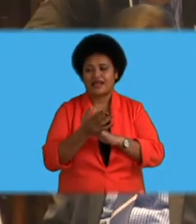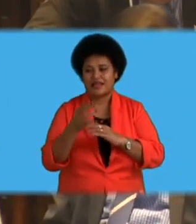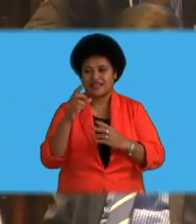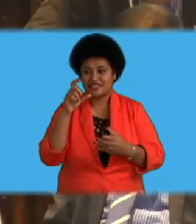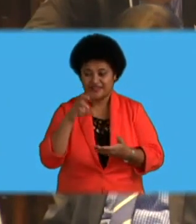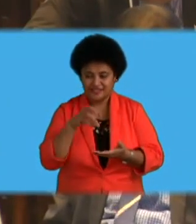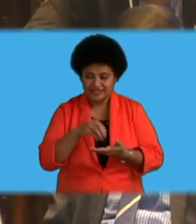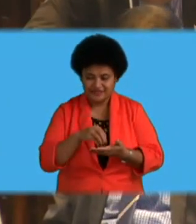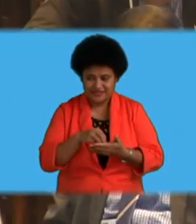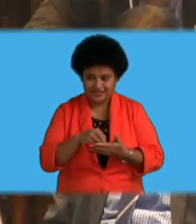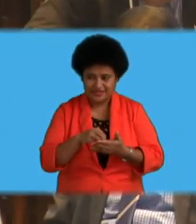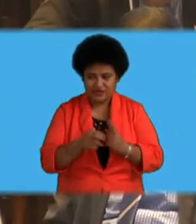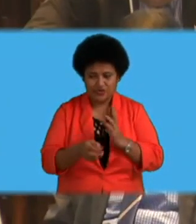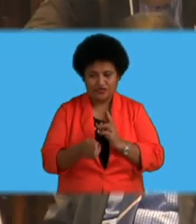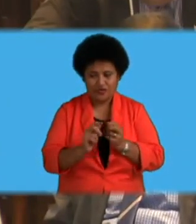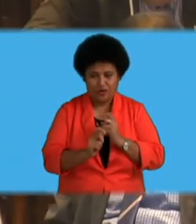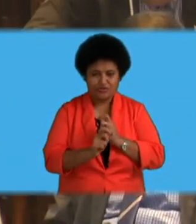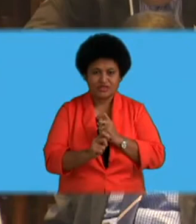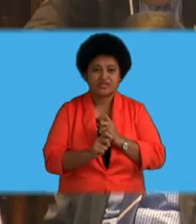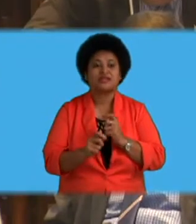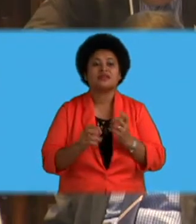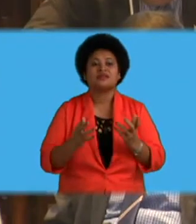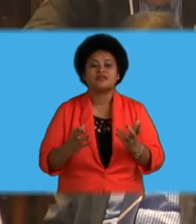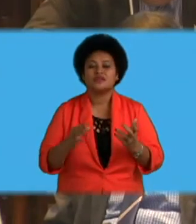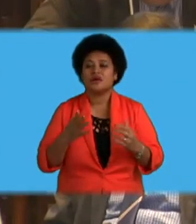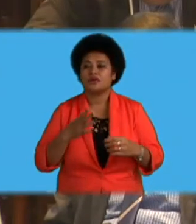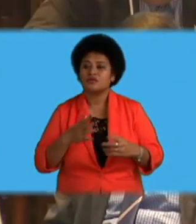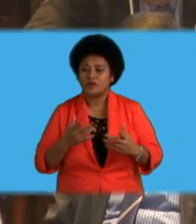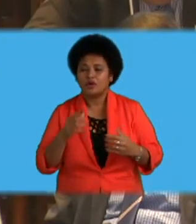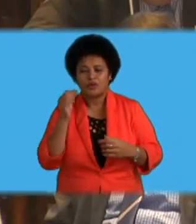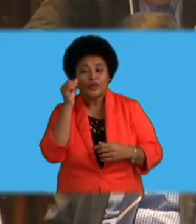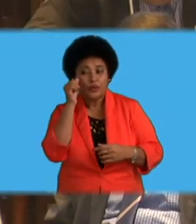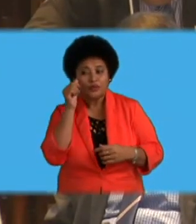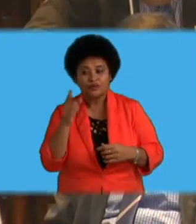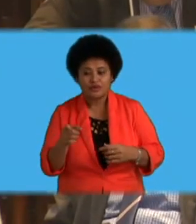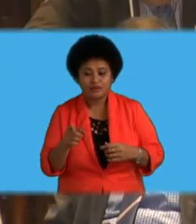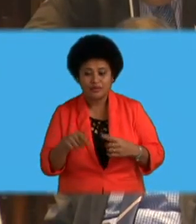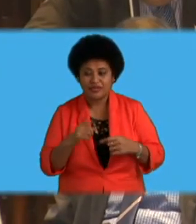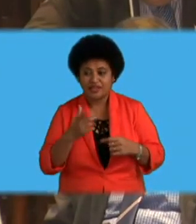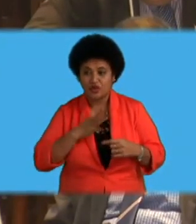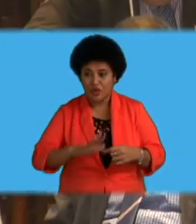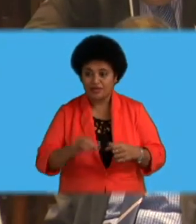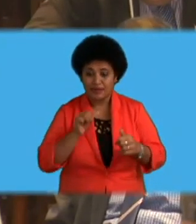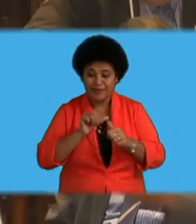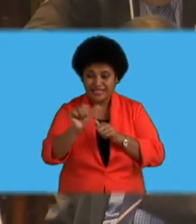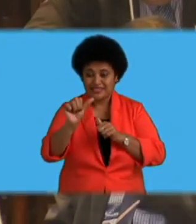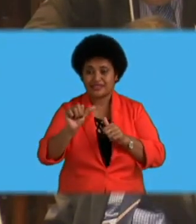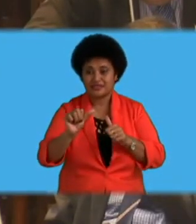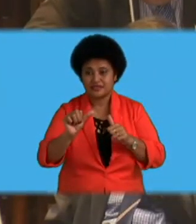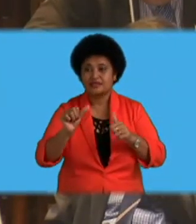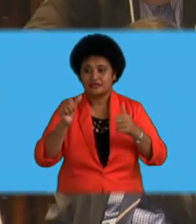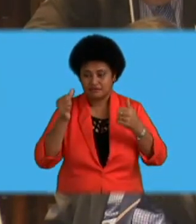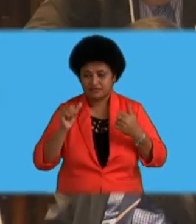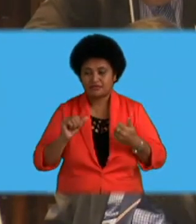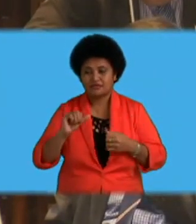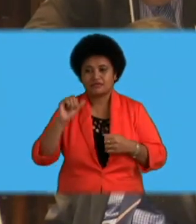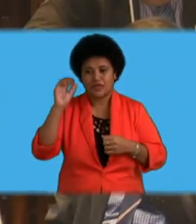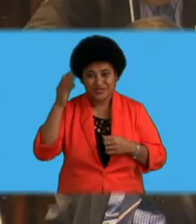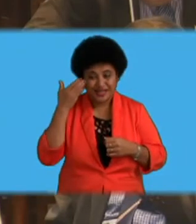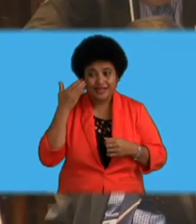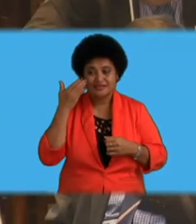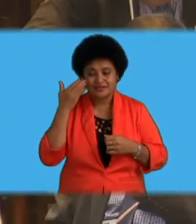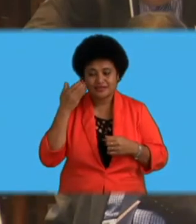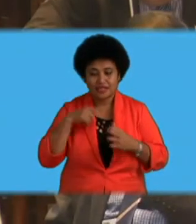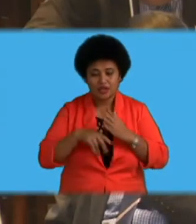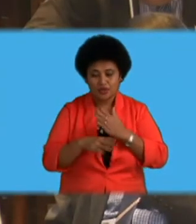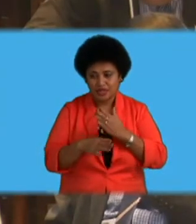we appreciate that the reform initiative intends to promote exemplary outcomes from the civil service, we would also caution the Minister to